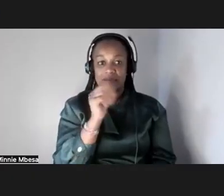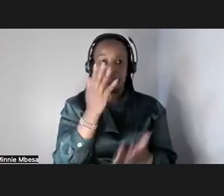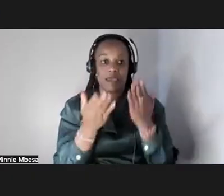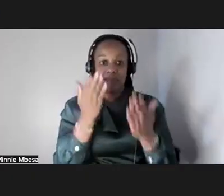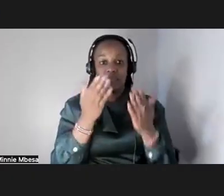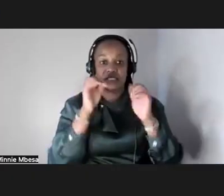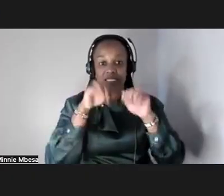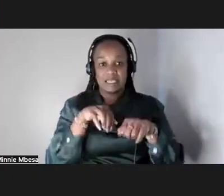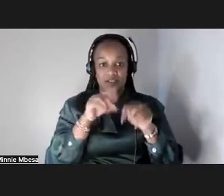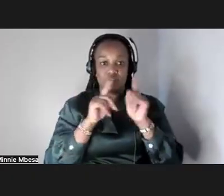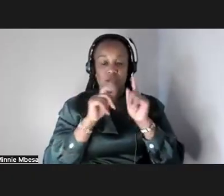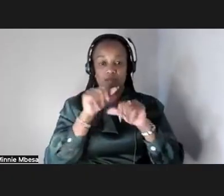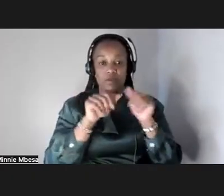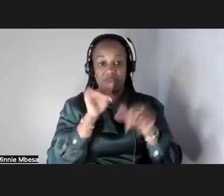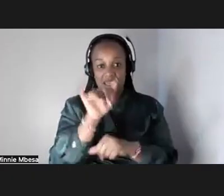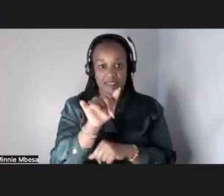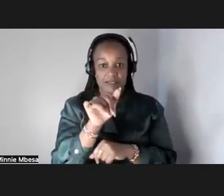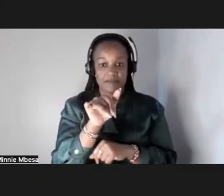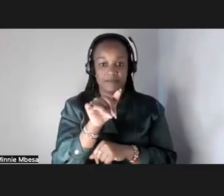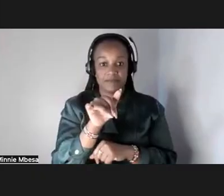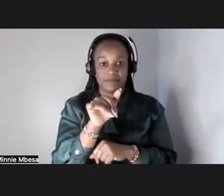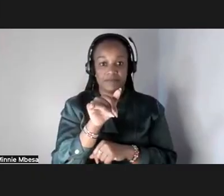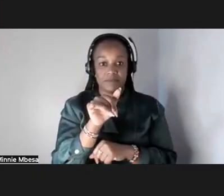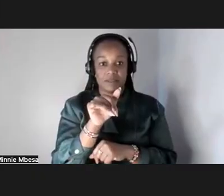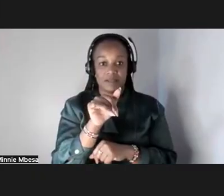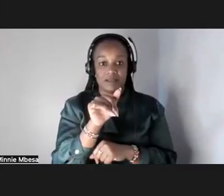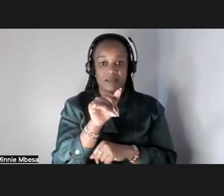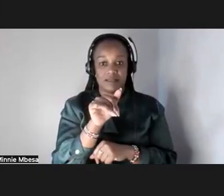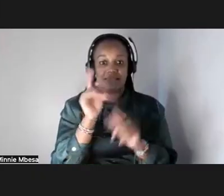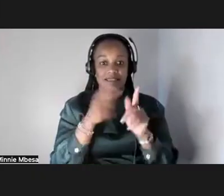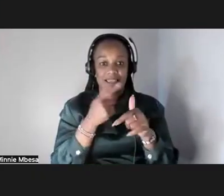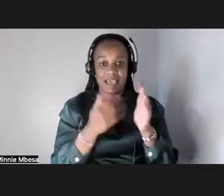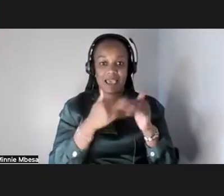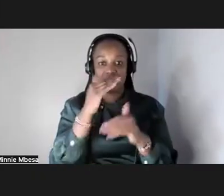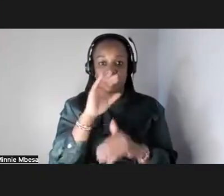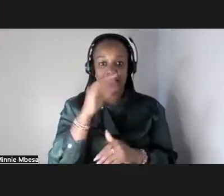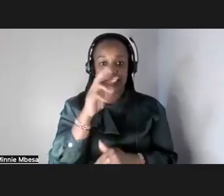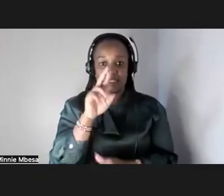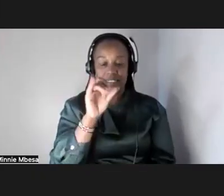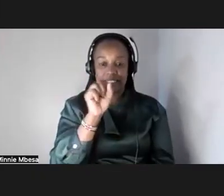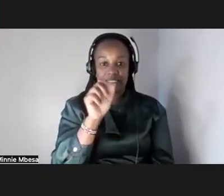and then we'll go back down the line. So we'll go to Christina, and then we'll go to Professor Kimani.